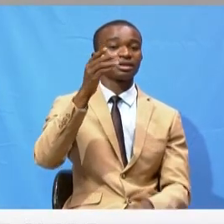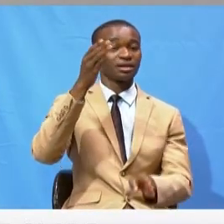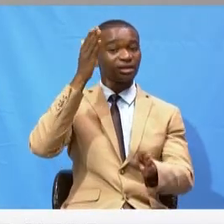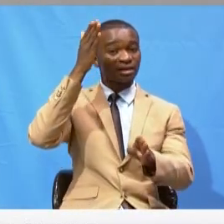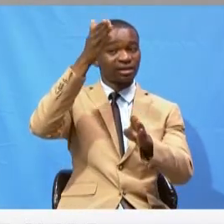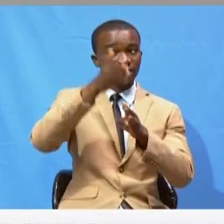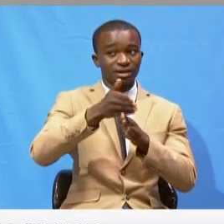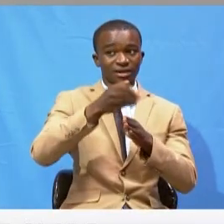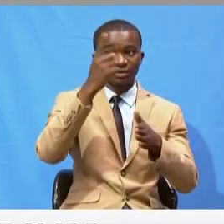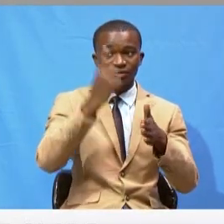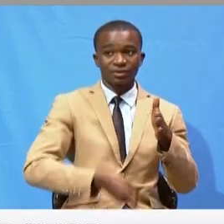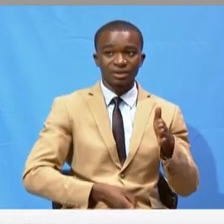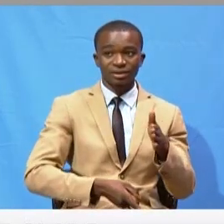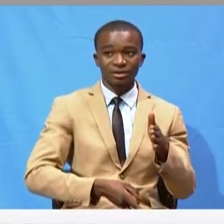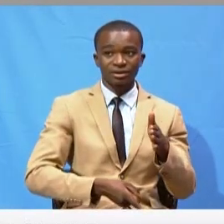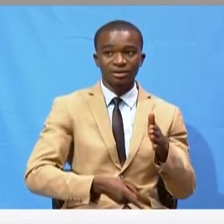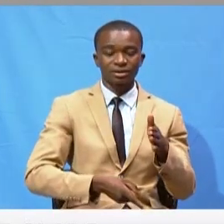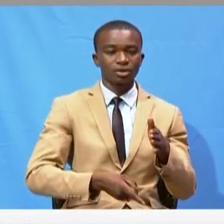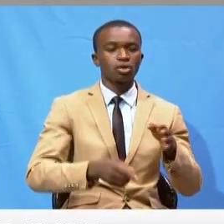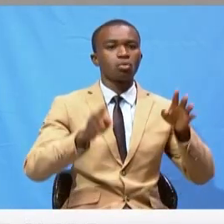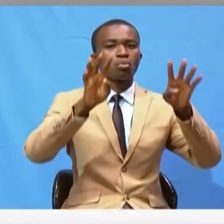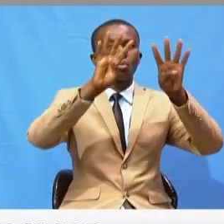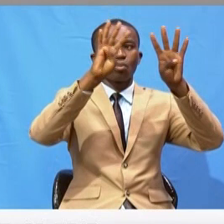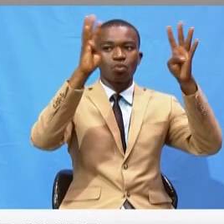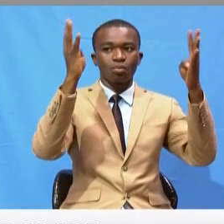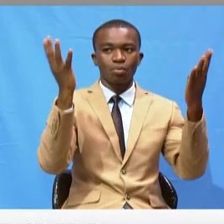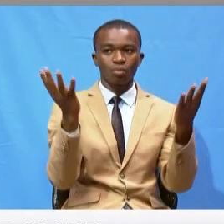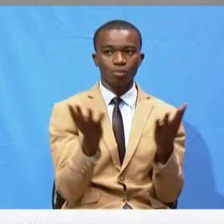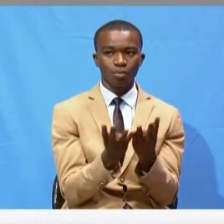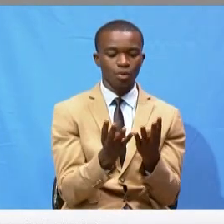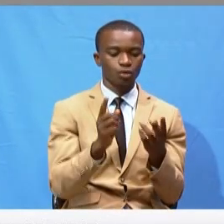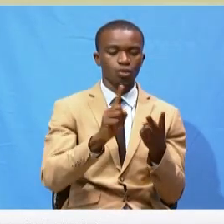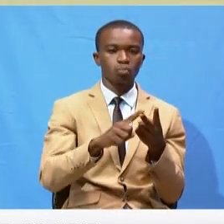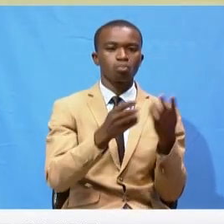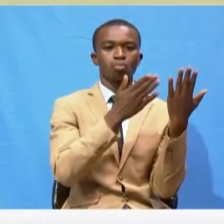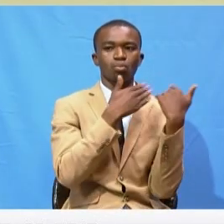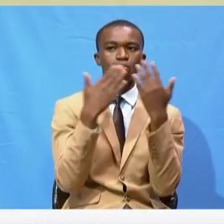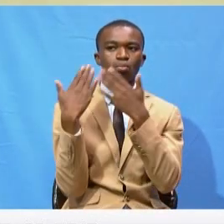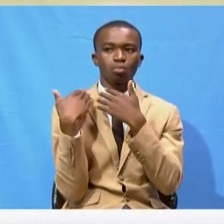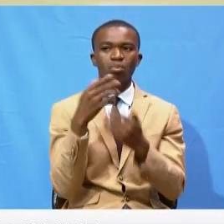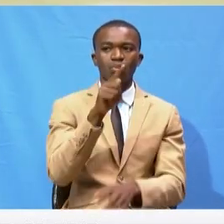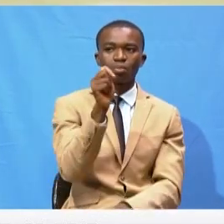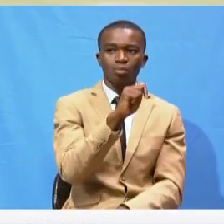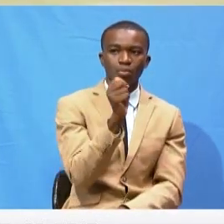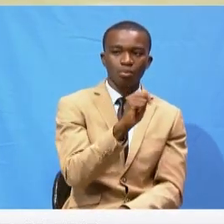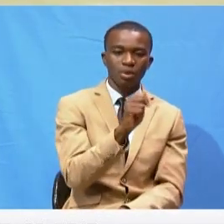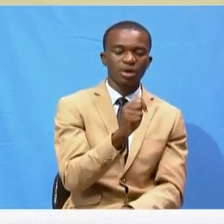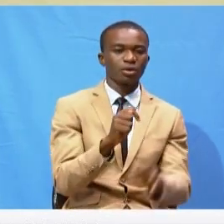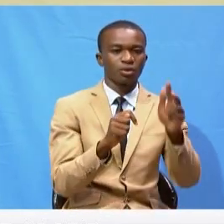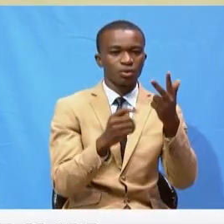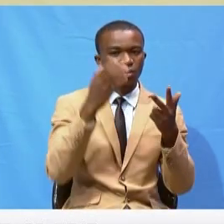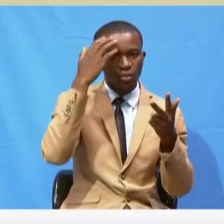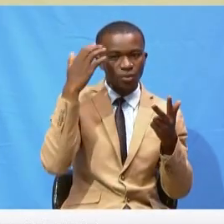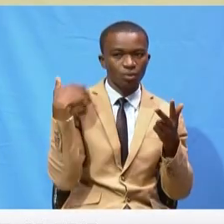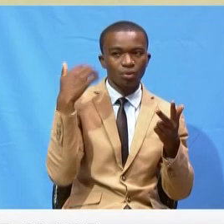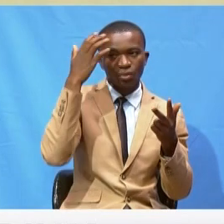do were the perimeter weapons, the ablution blocks, the two ticketing offices, the